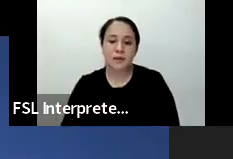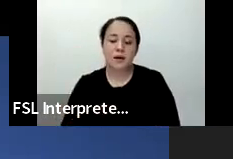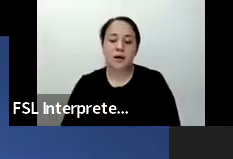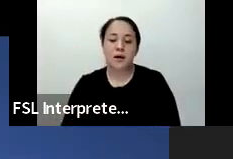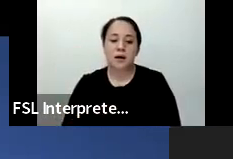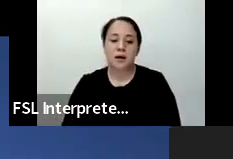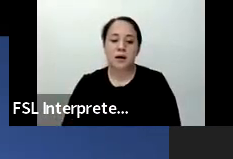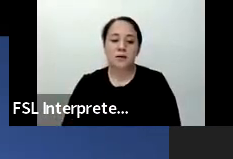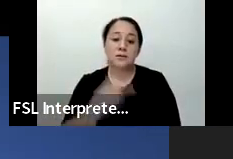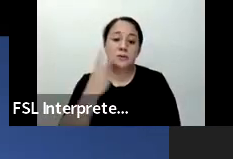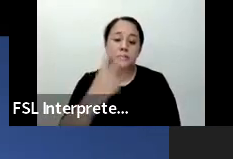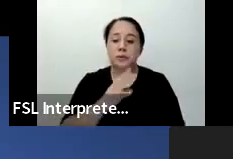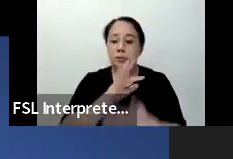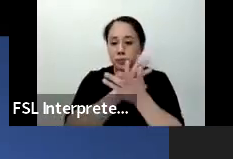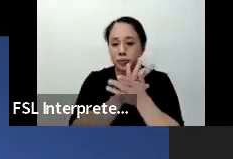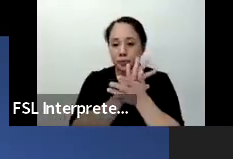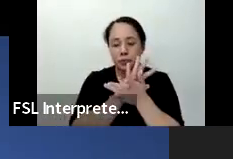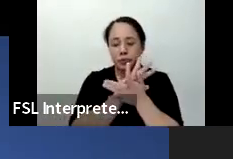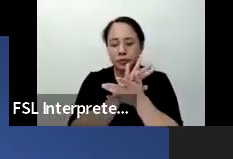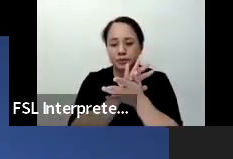at COVID-19